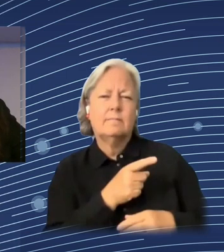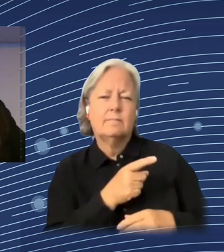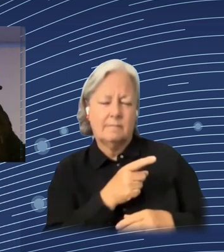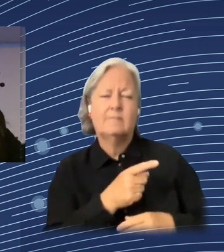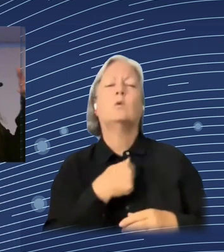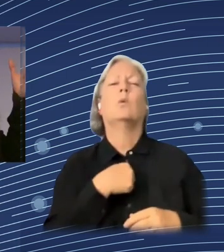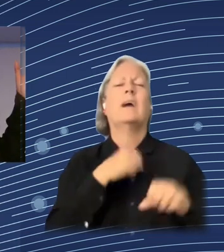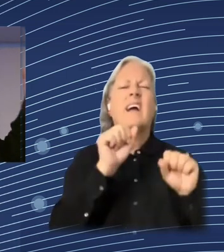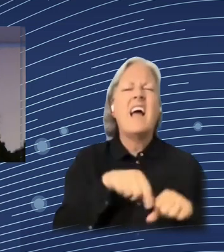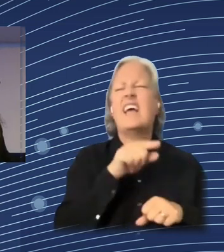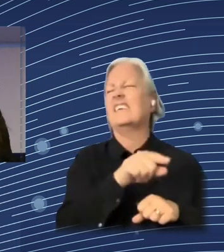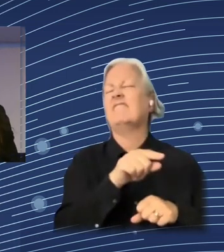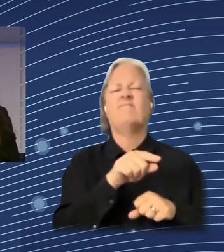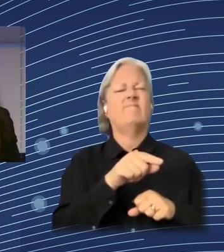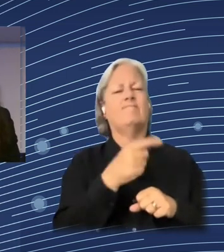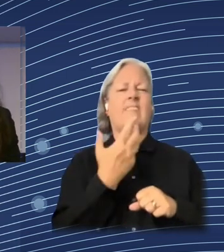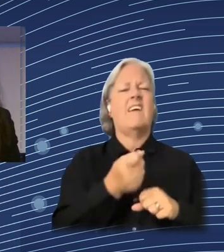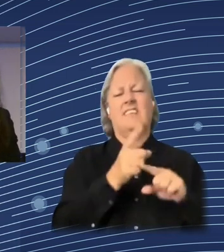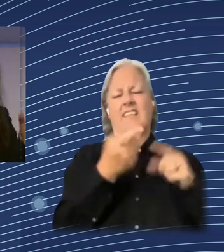a quick, well, just like general